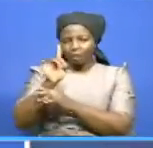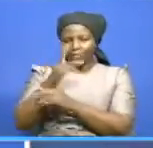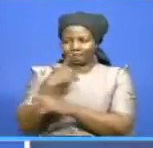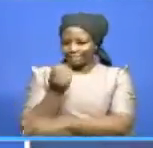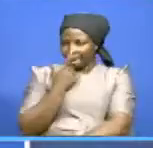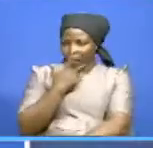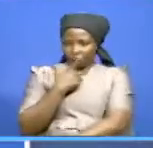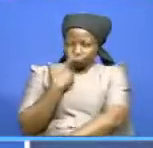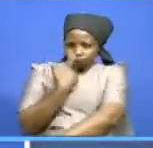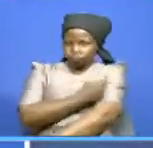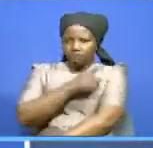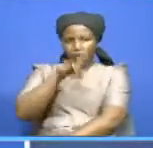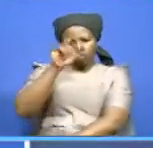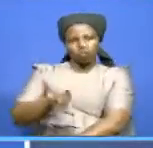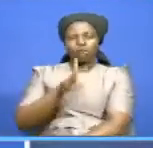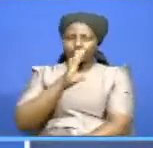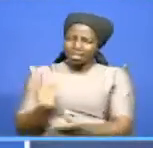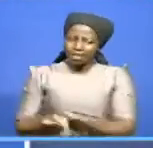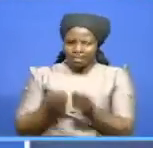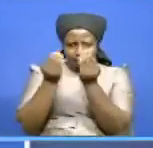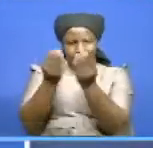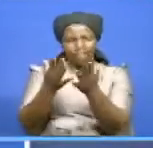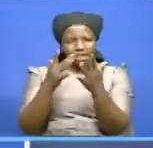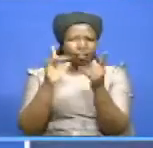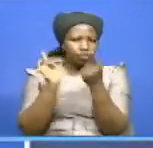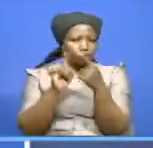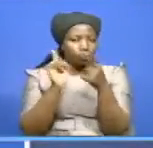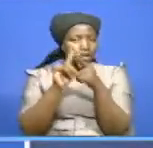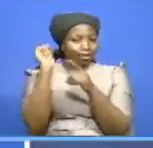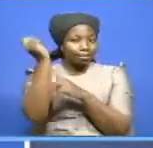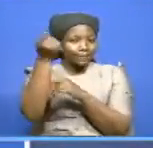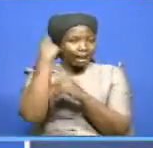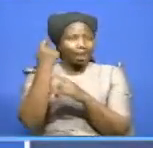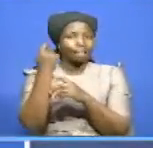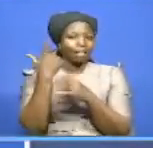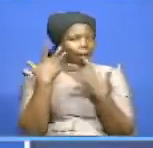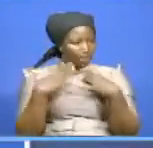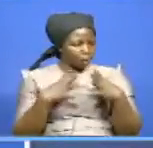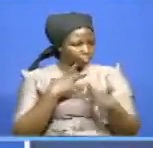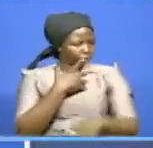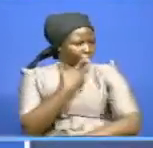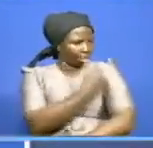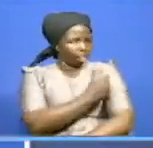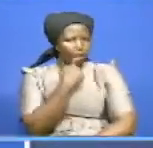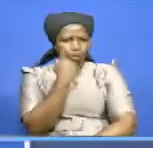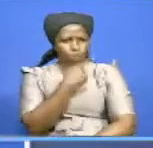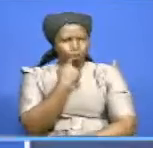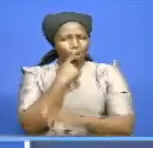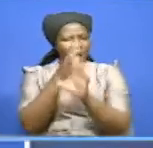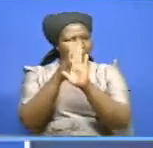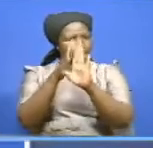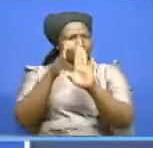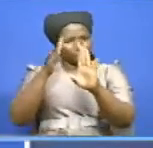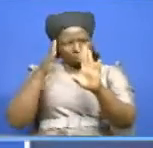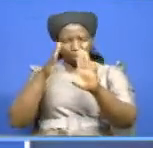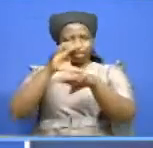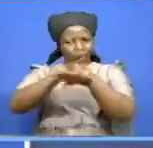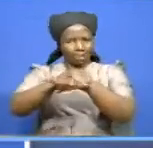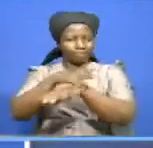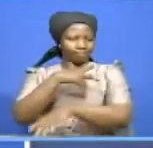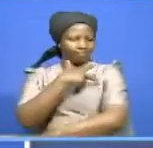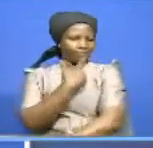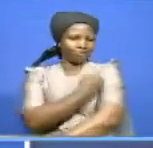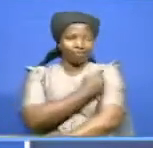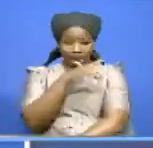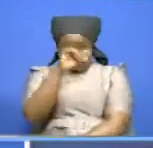vaccine should be delivered into arms of Kenyans queuing to be vaccinated.